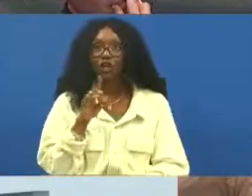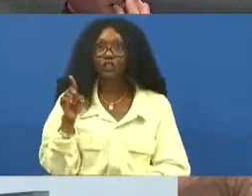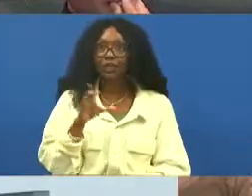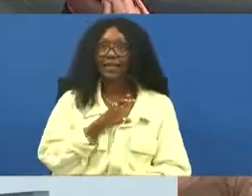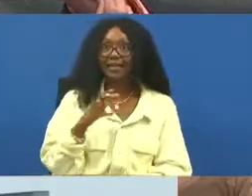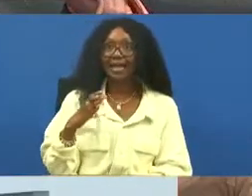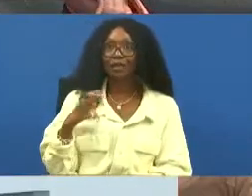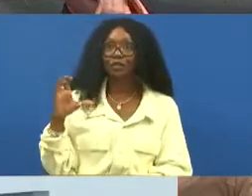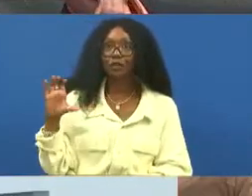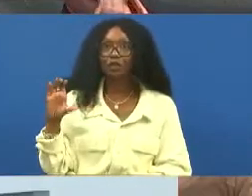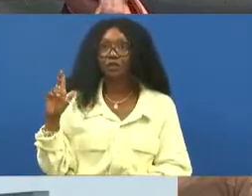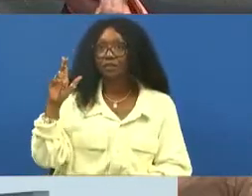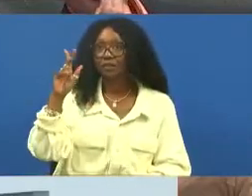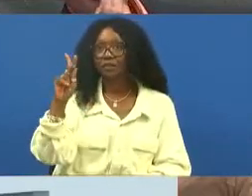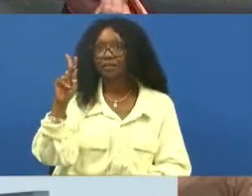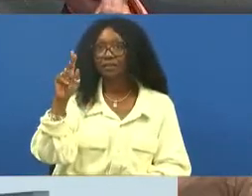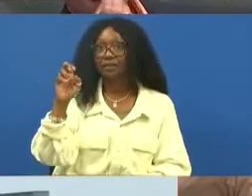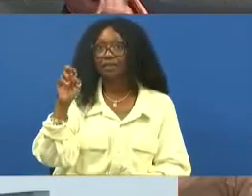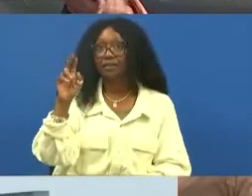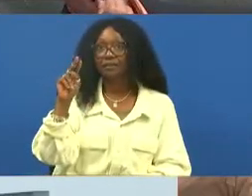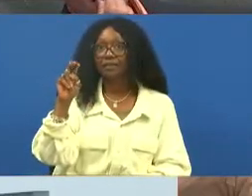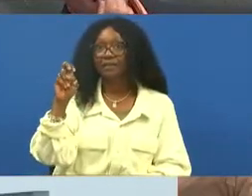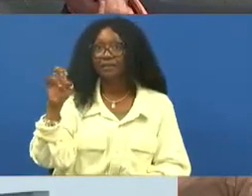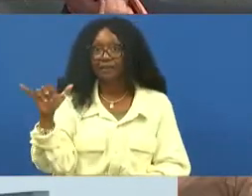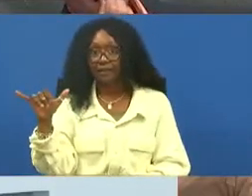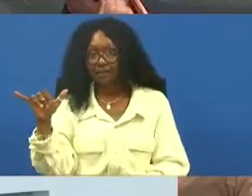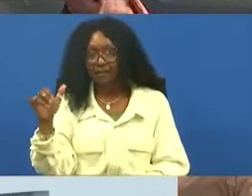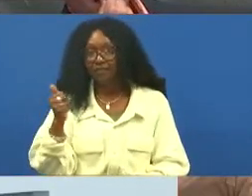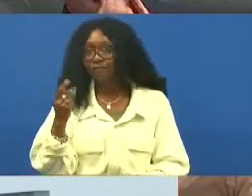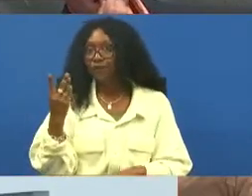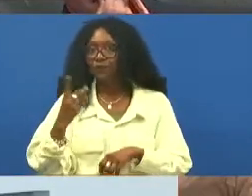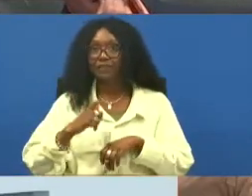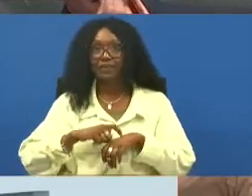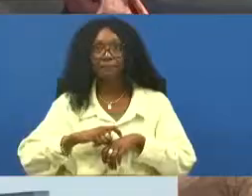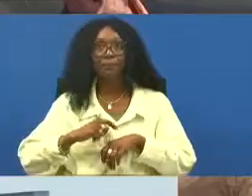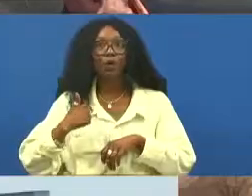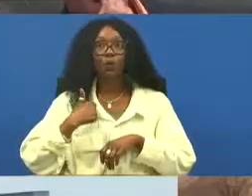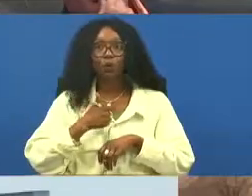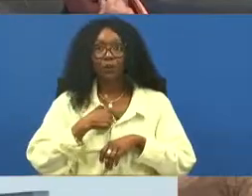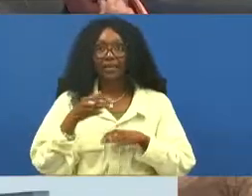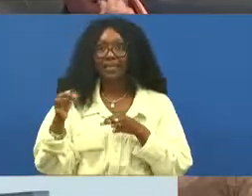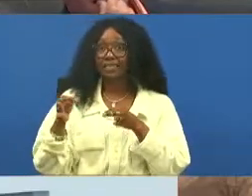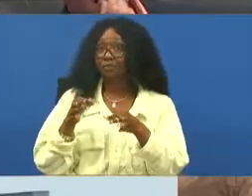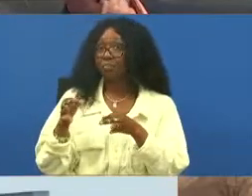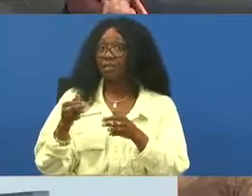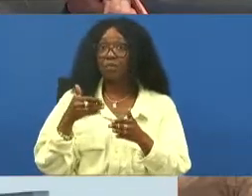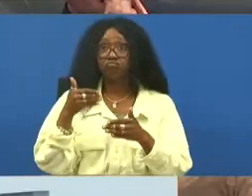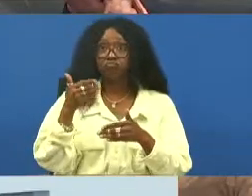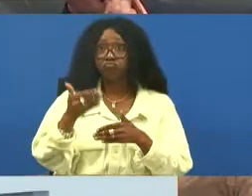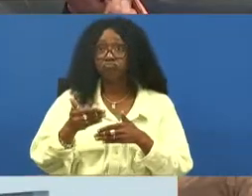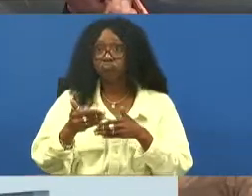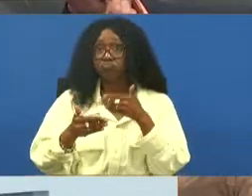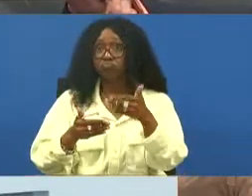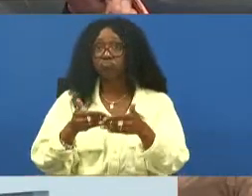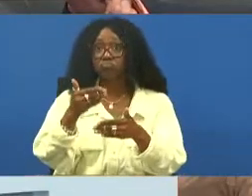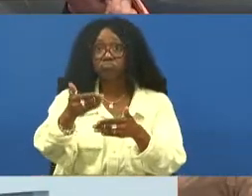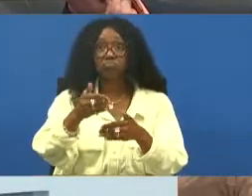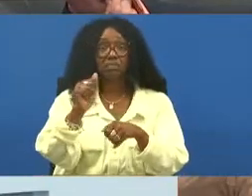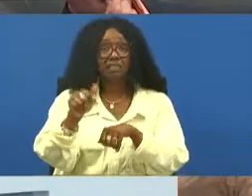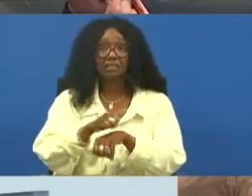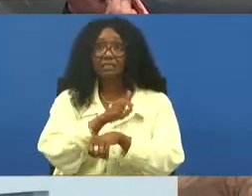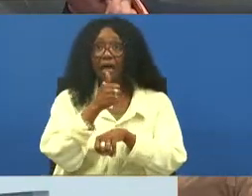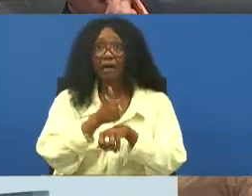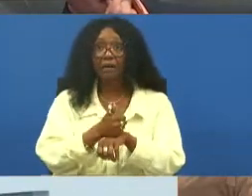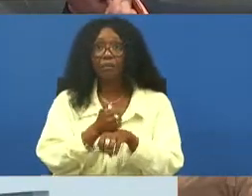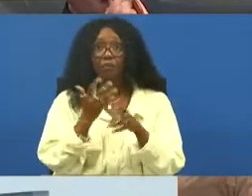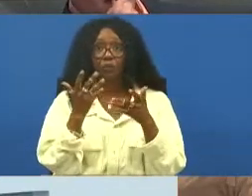residents on a couple of different occasions, and we've explained our process, the process that is already set up through the parish that we